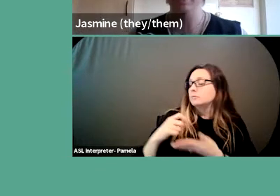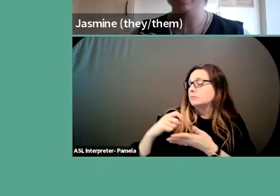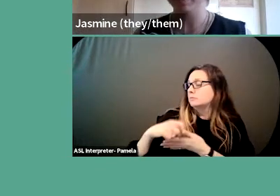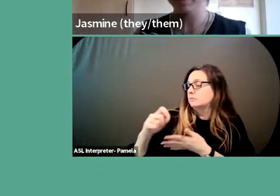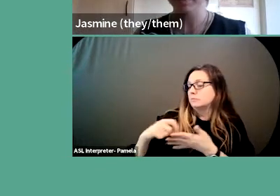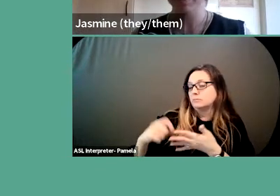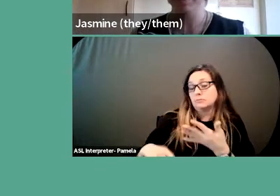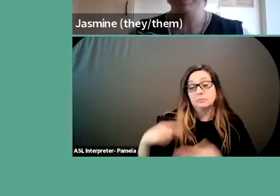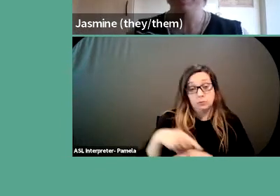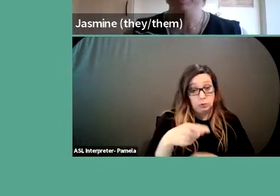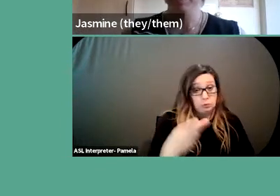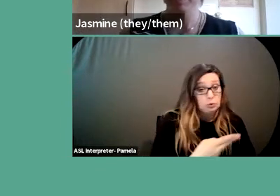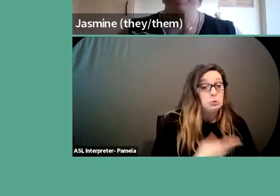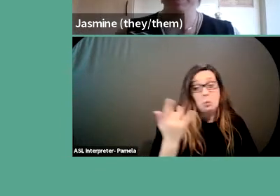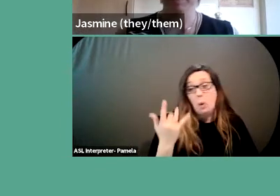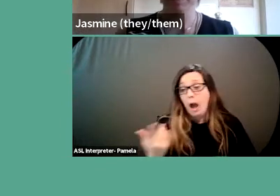substances.